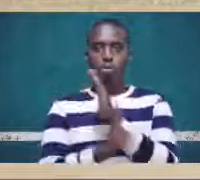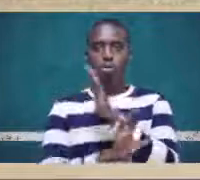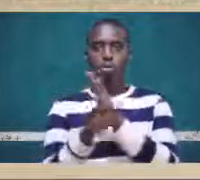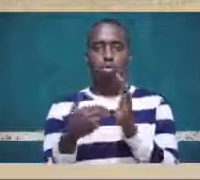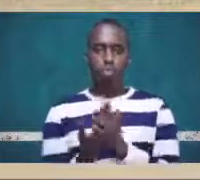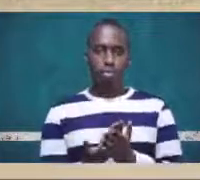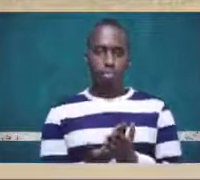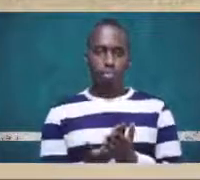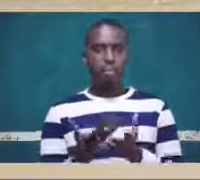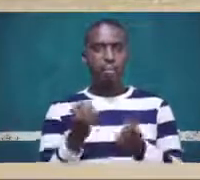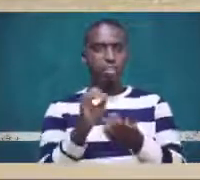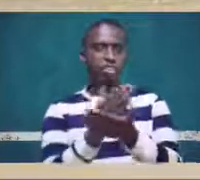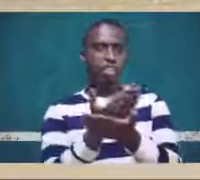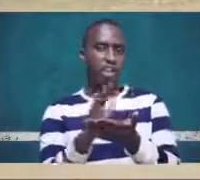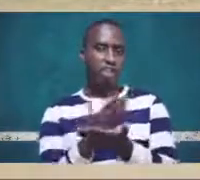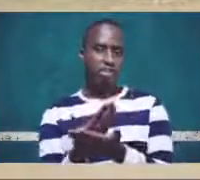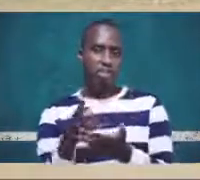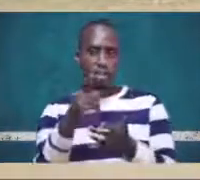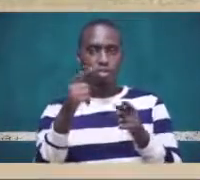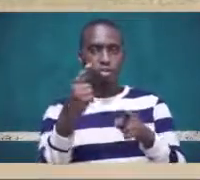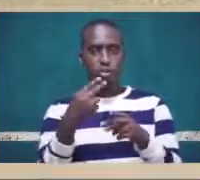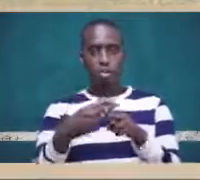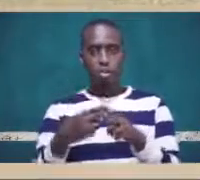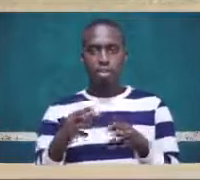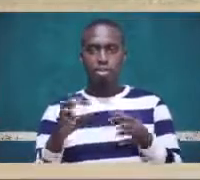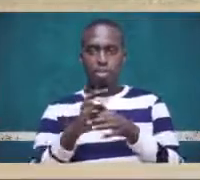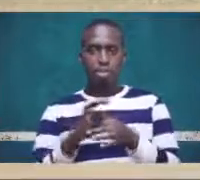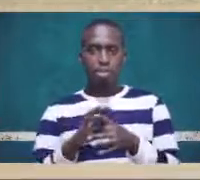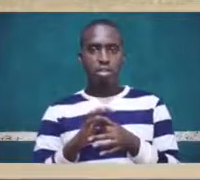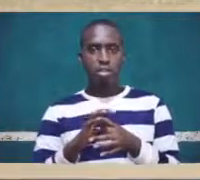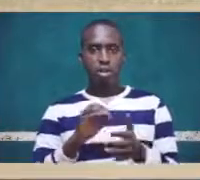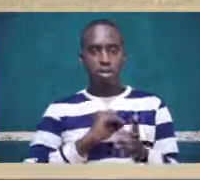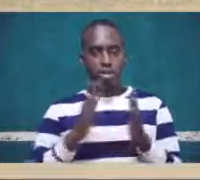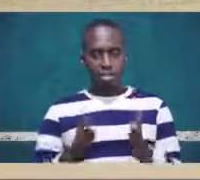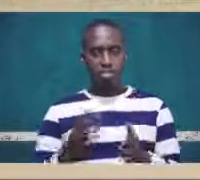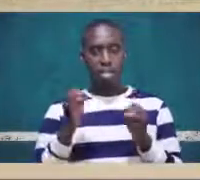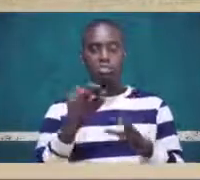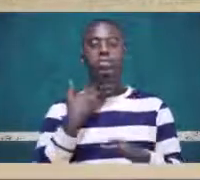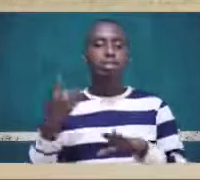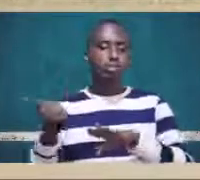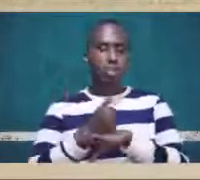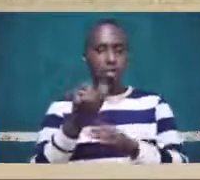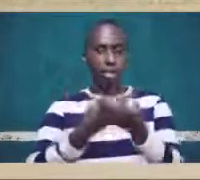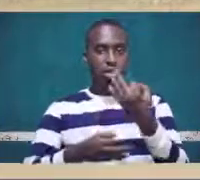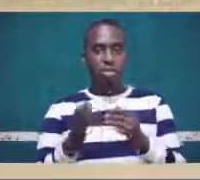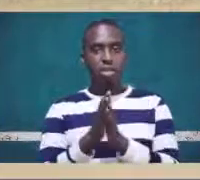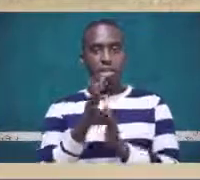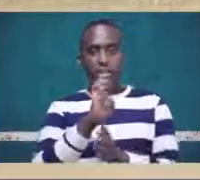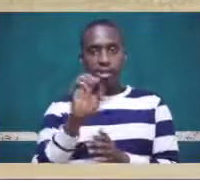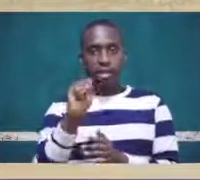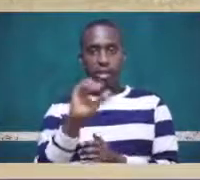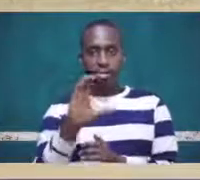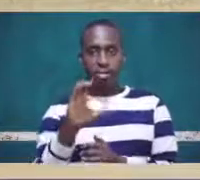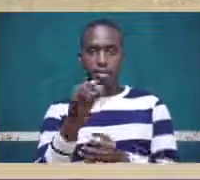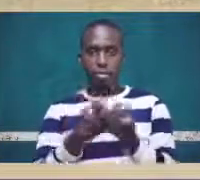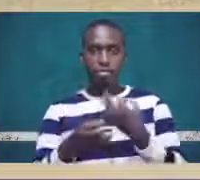have shares. That is what we call joint ownership. If they are planning to establish an industry, an East African industry, all